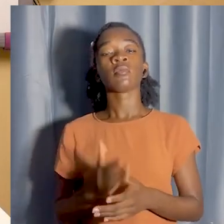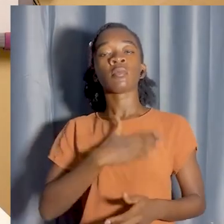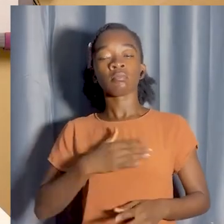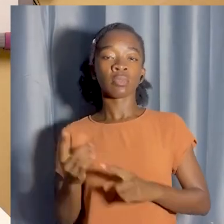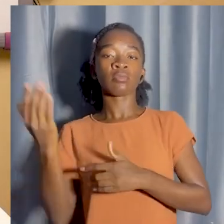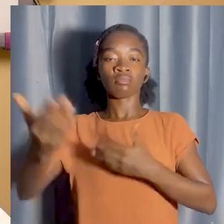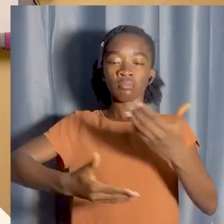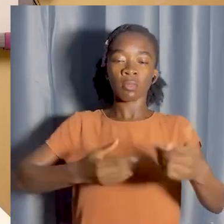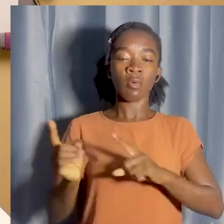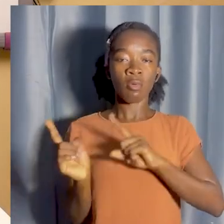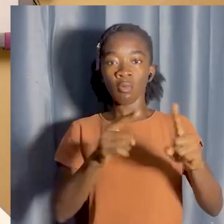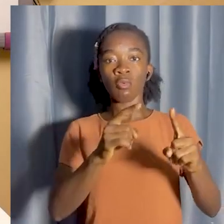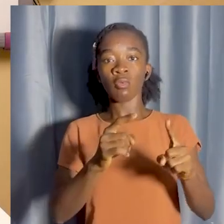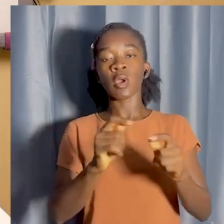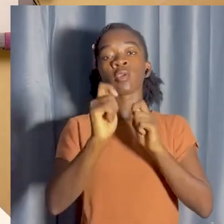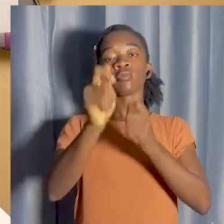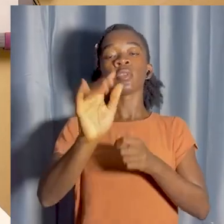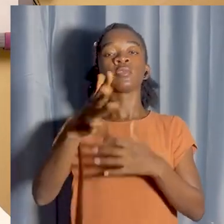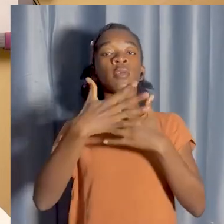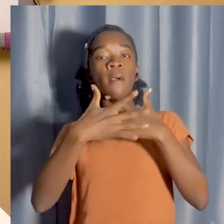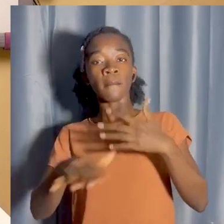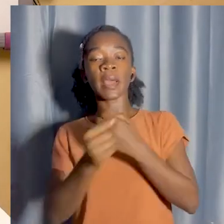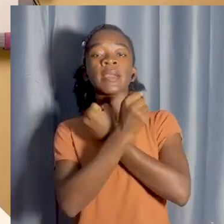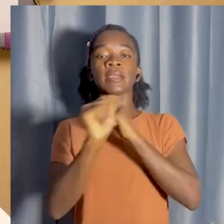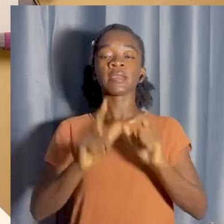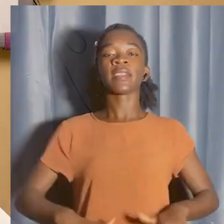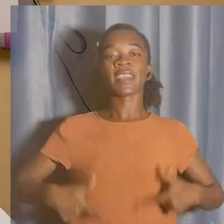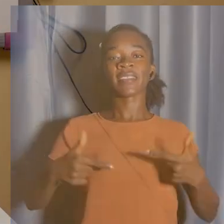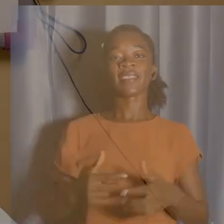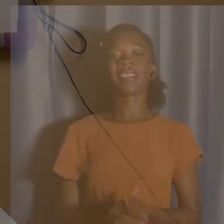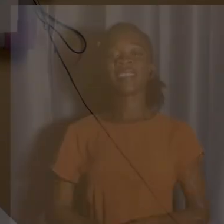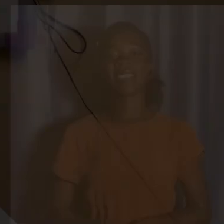everybody to pass by there and donate blood to save a life. Thank you.